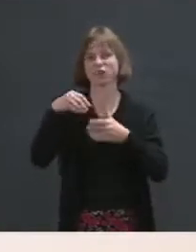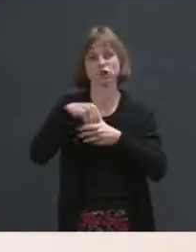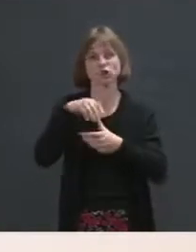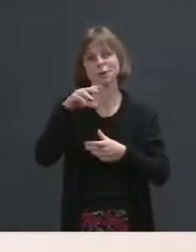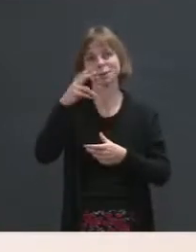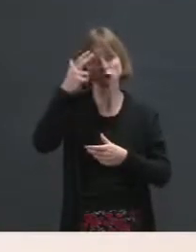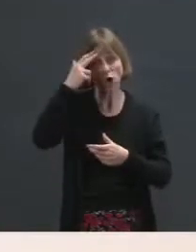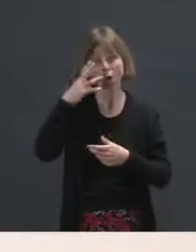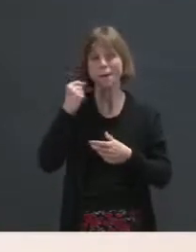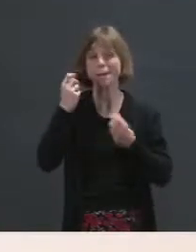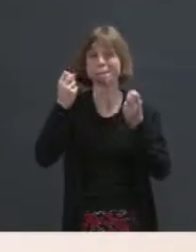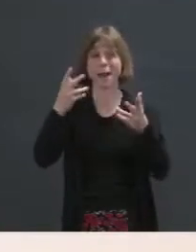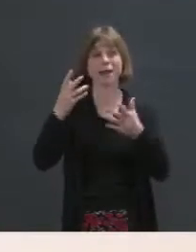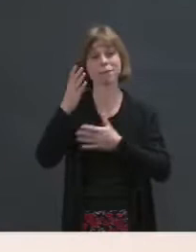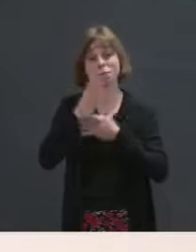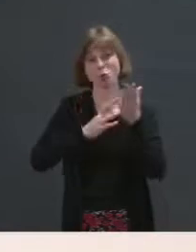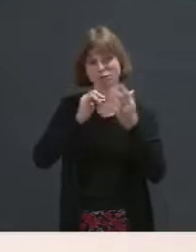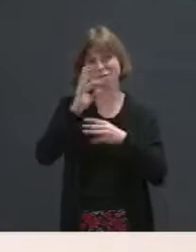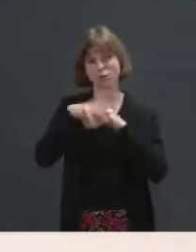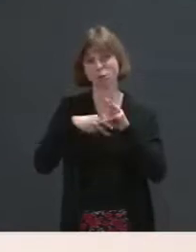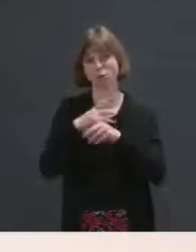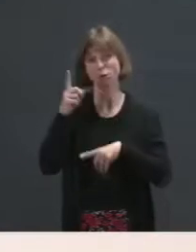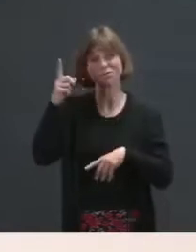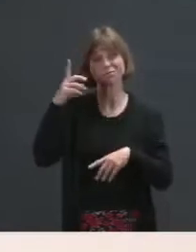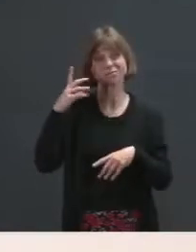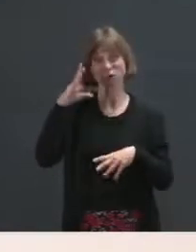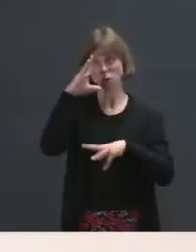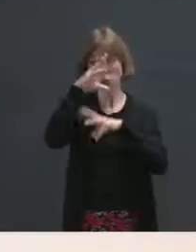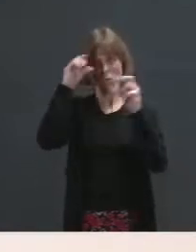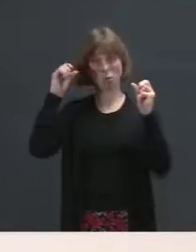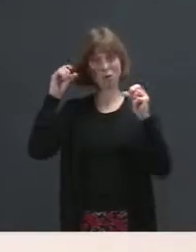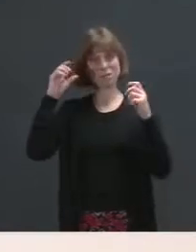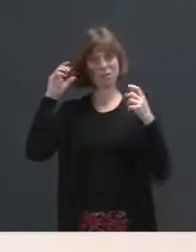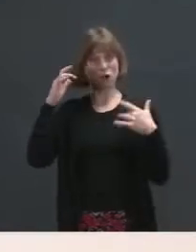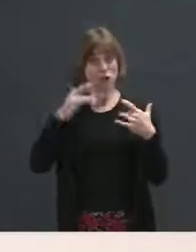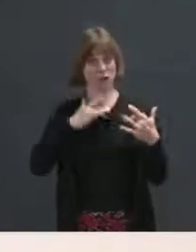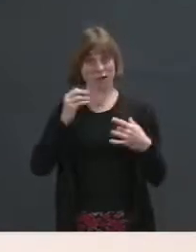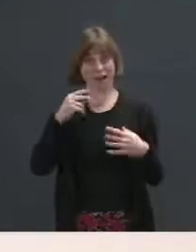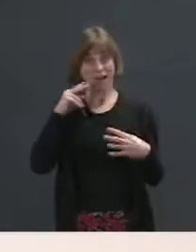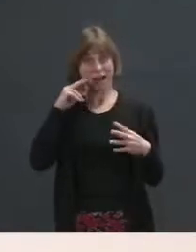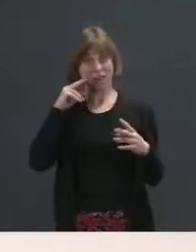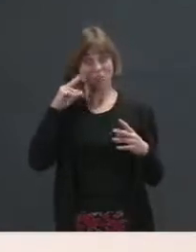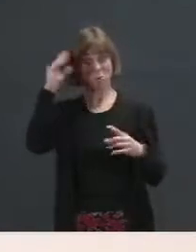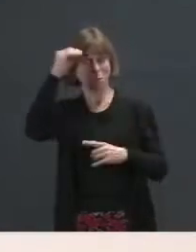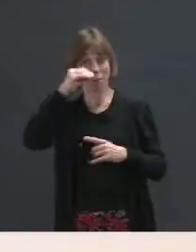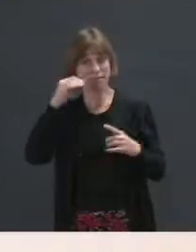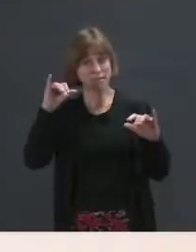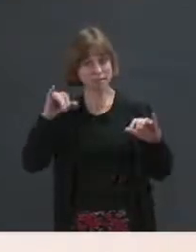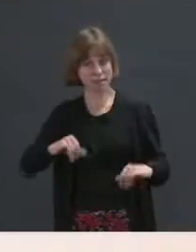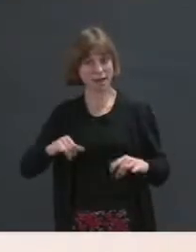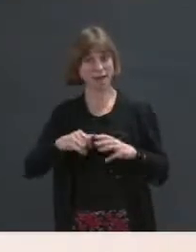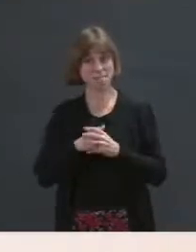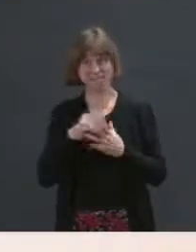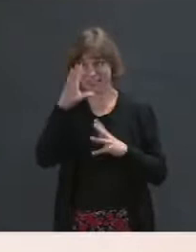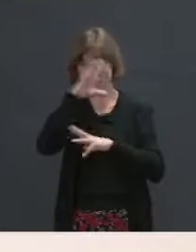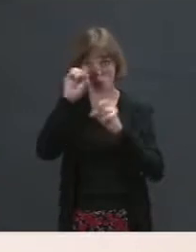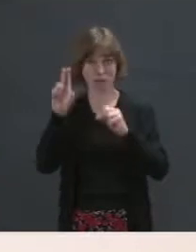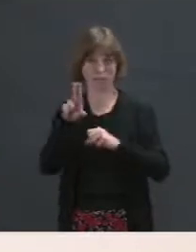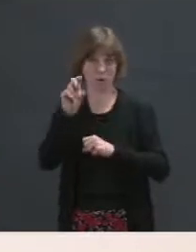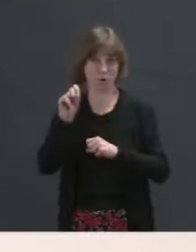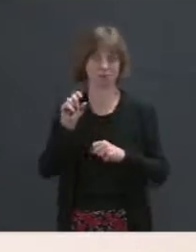would certainly not say his concerns or his views have changed. He is, of course, now President of the United States, and in that